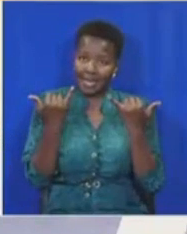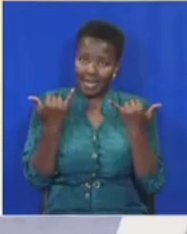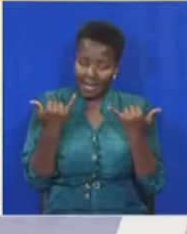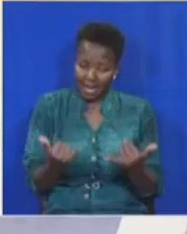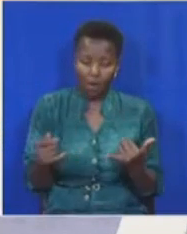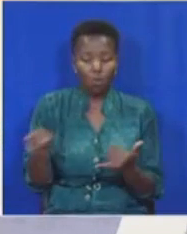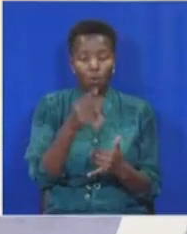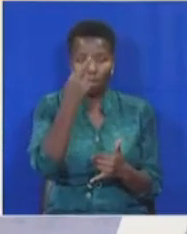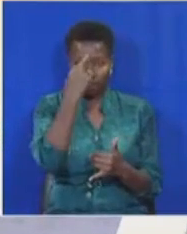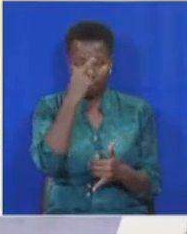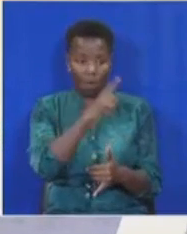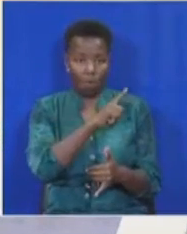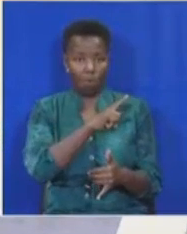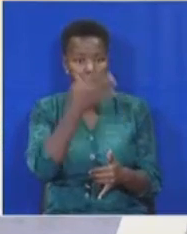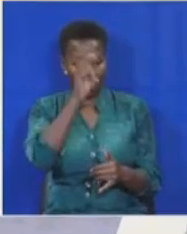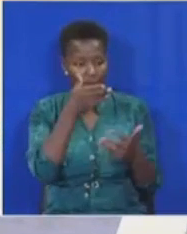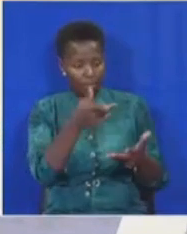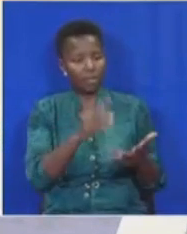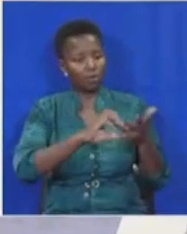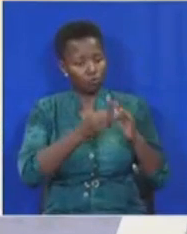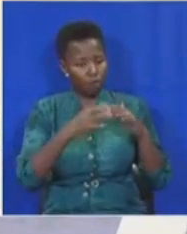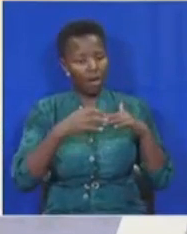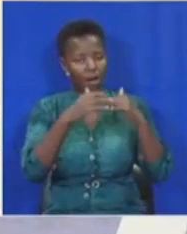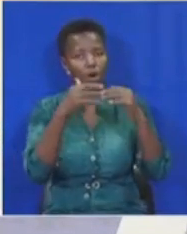us why is the key government to build capacity and not